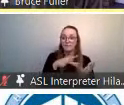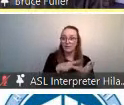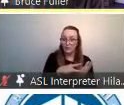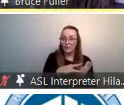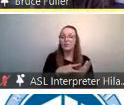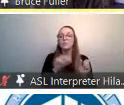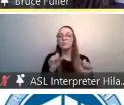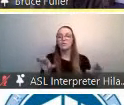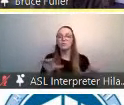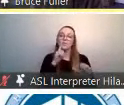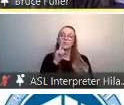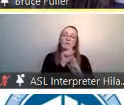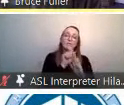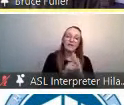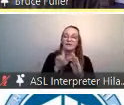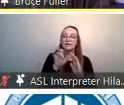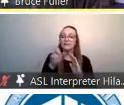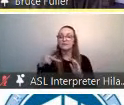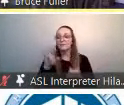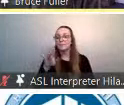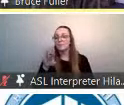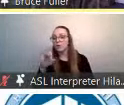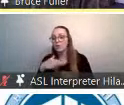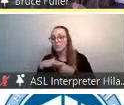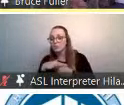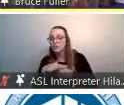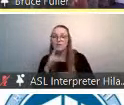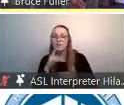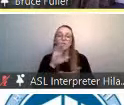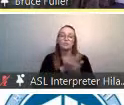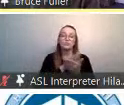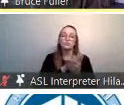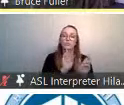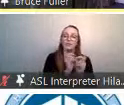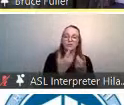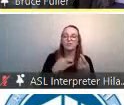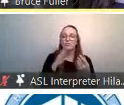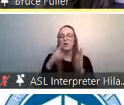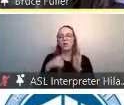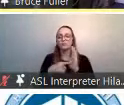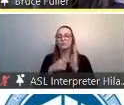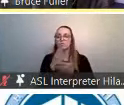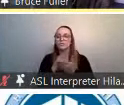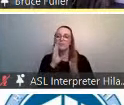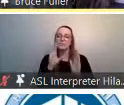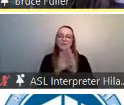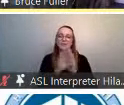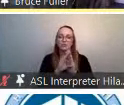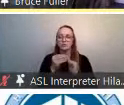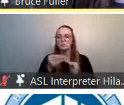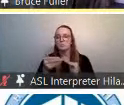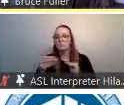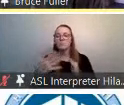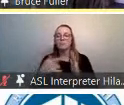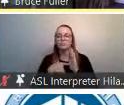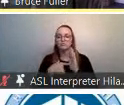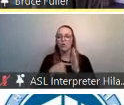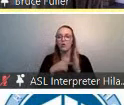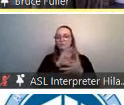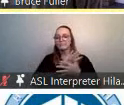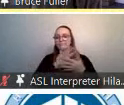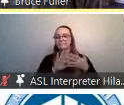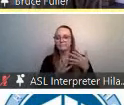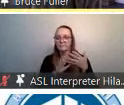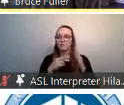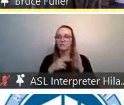state, we can do this for zip codes, we can do this for school districts. And I'm going to show you some pictures in just a couple of minutes to illustrate this. When it